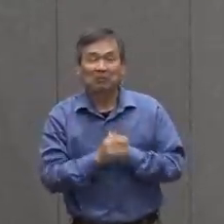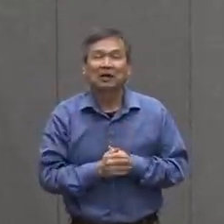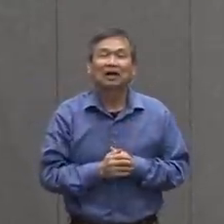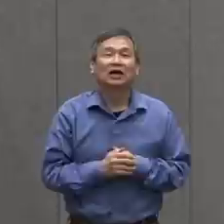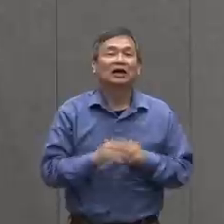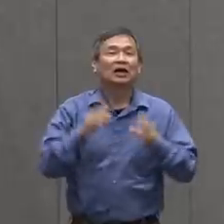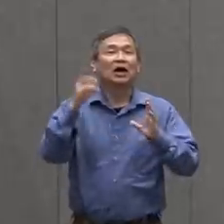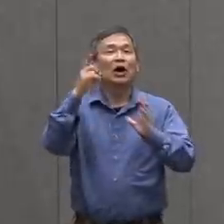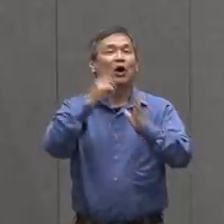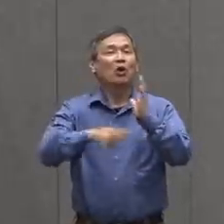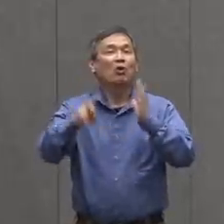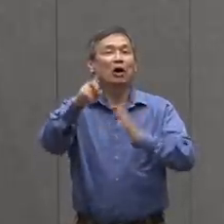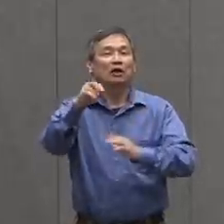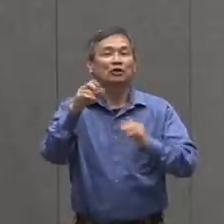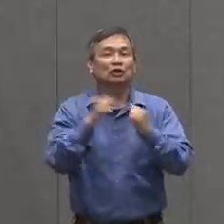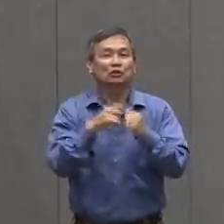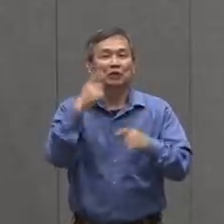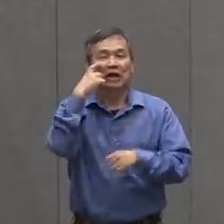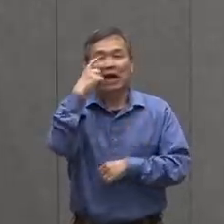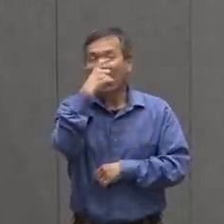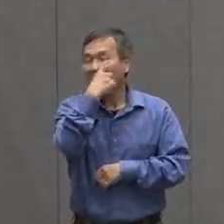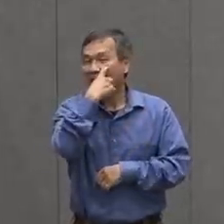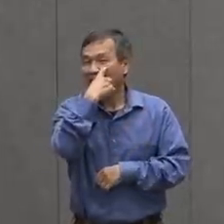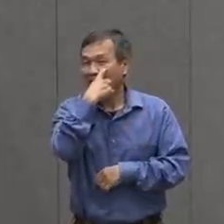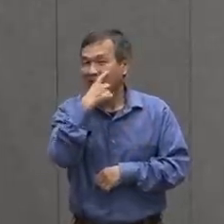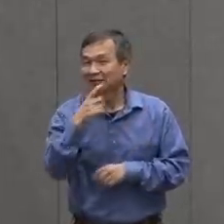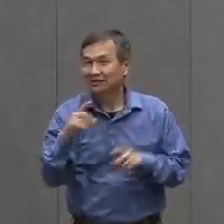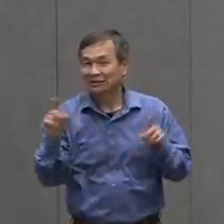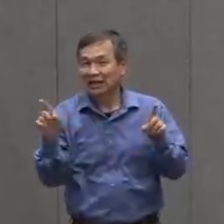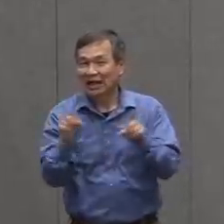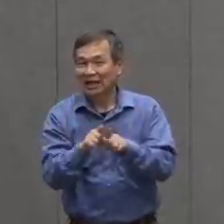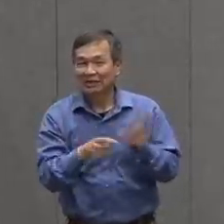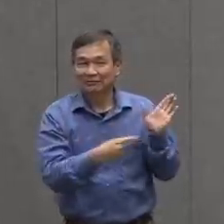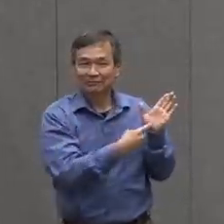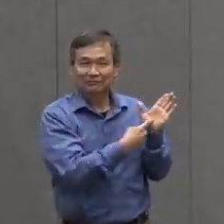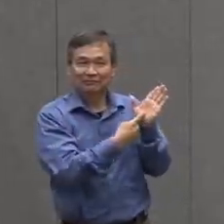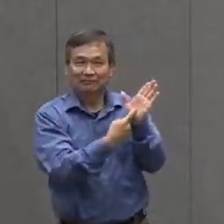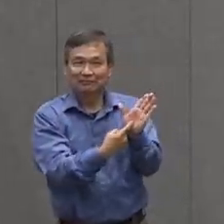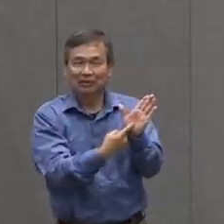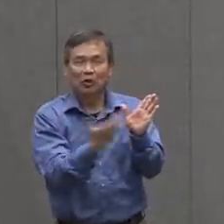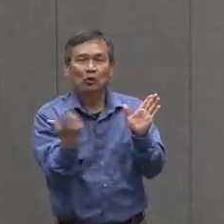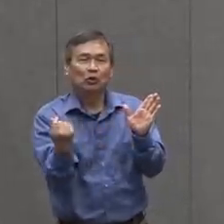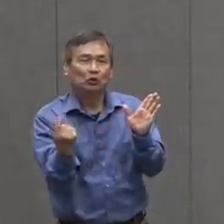What do you do with eyes like these?